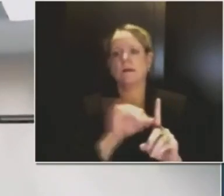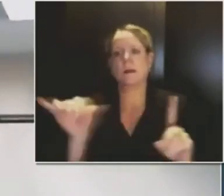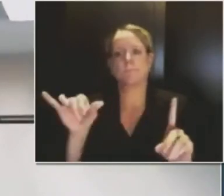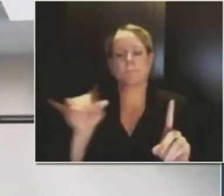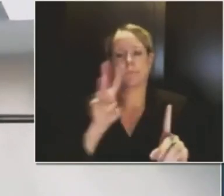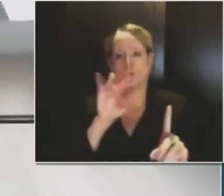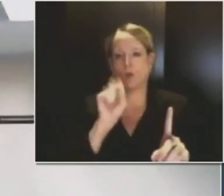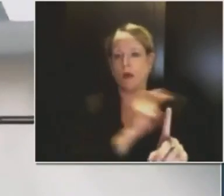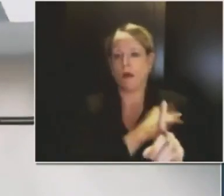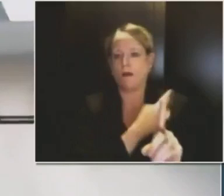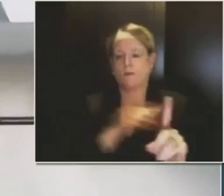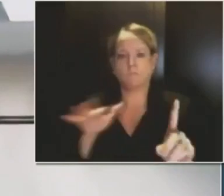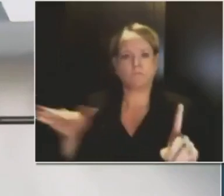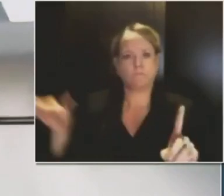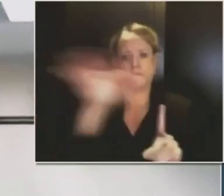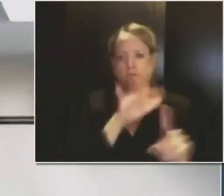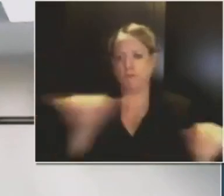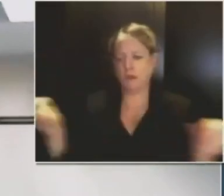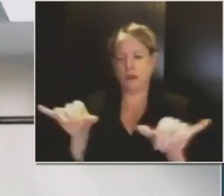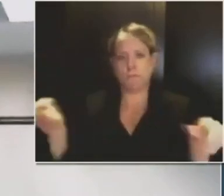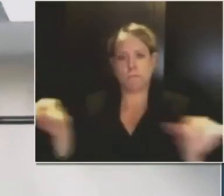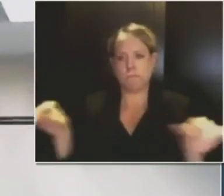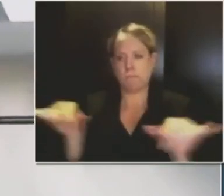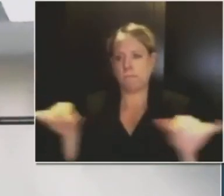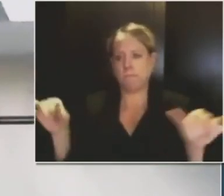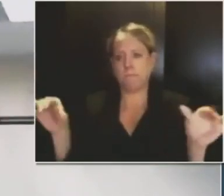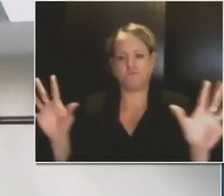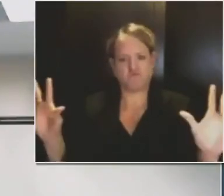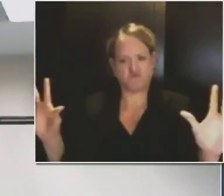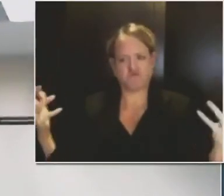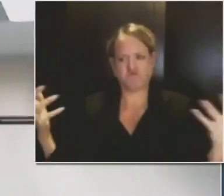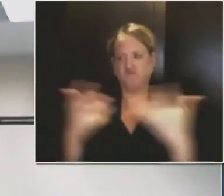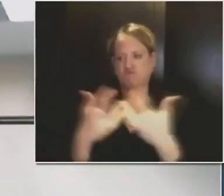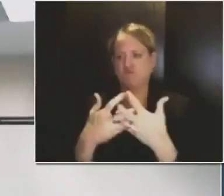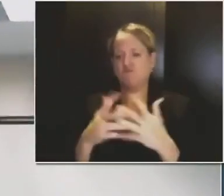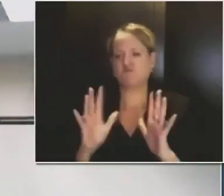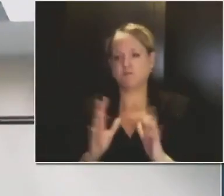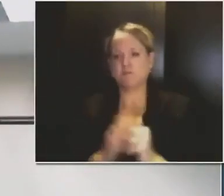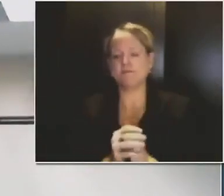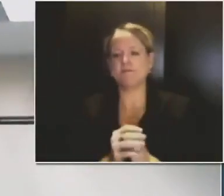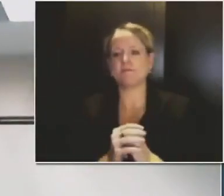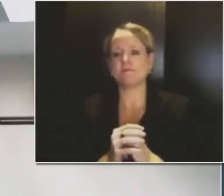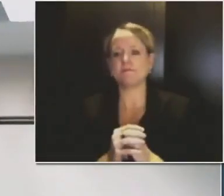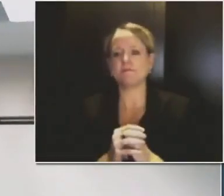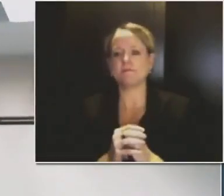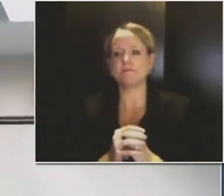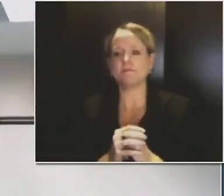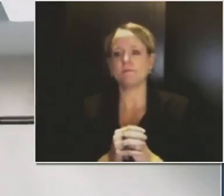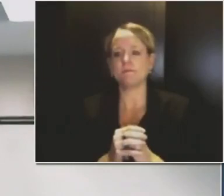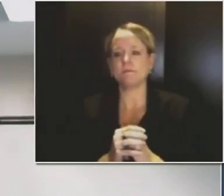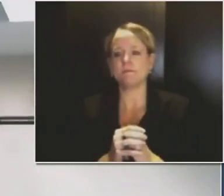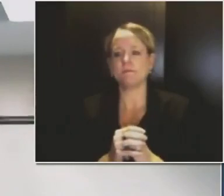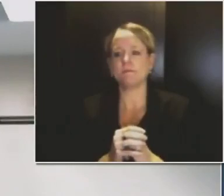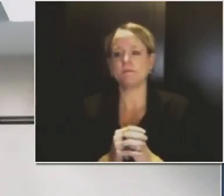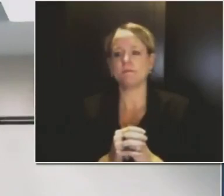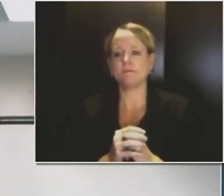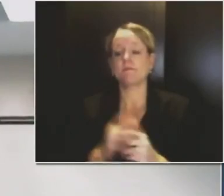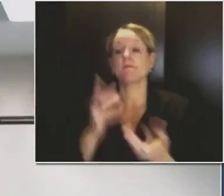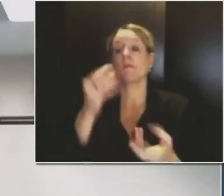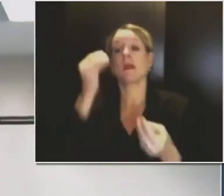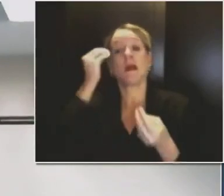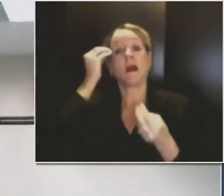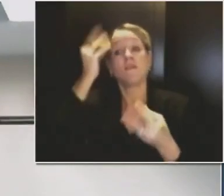data that are being pulled directly from patient records, obviously de-identified, but